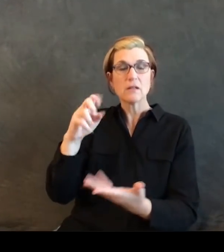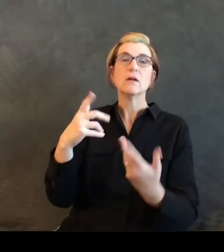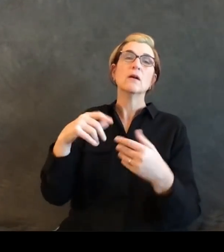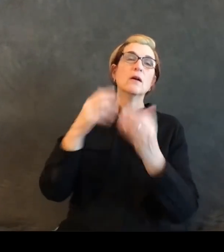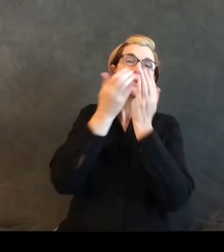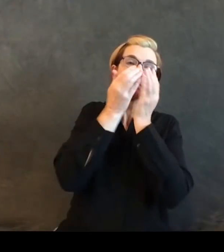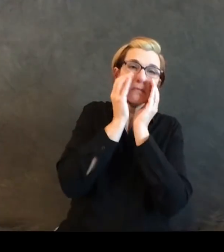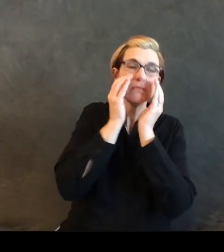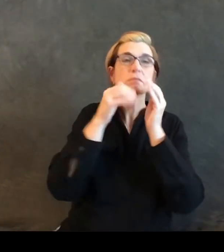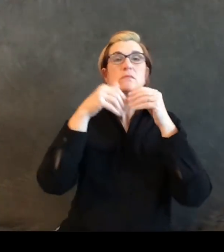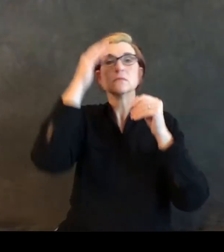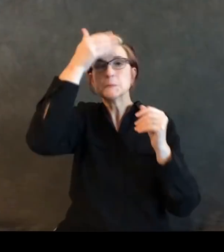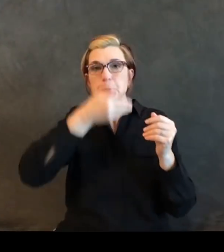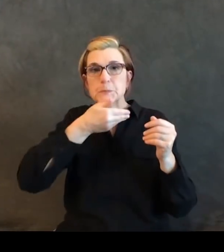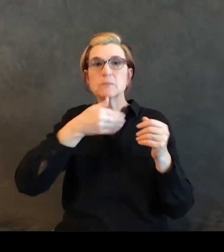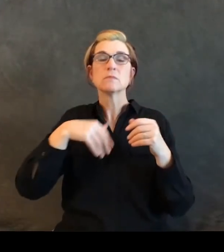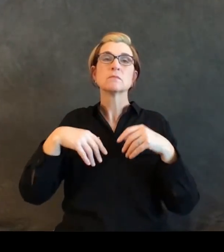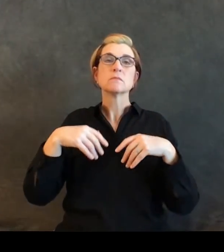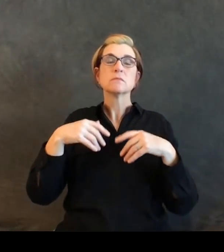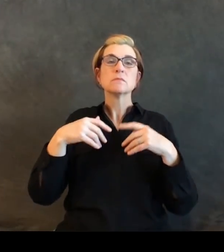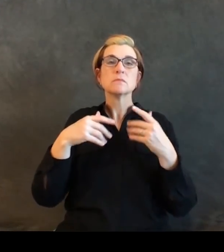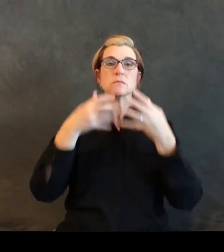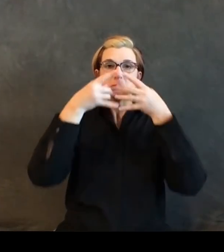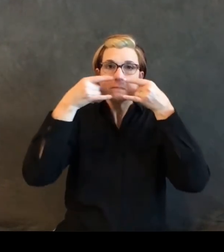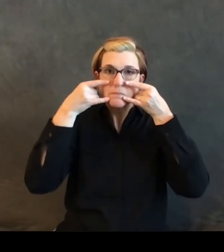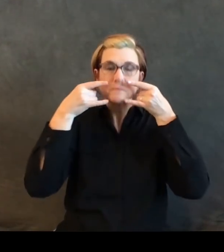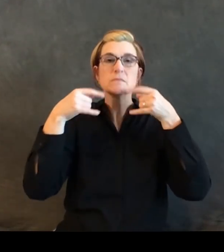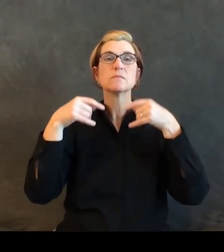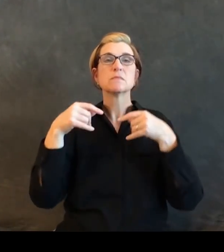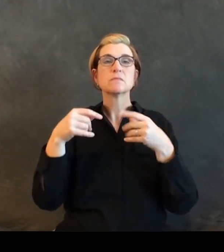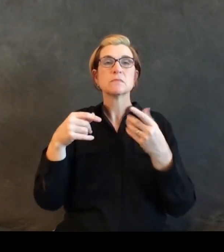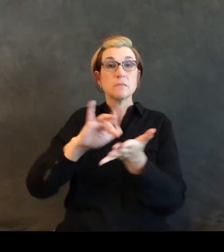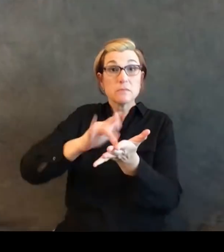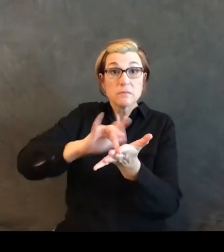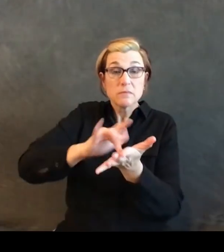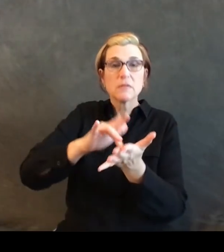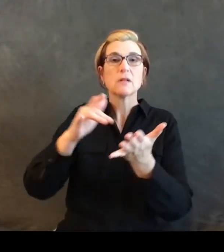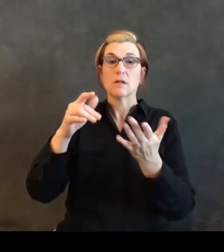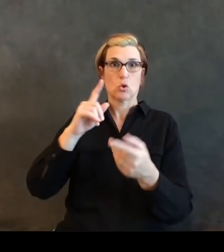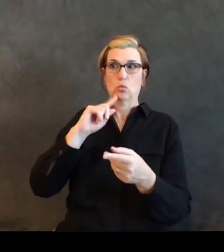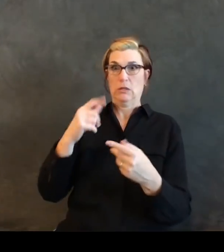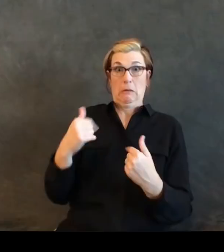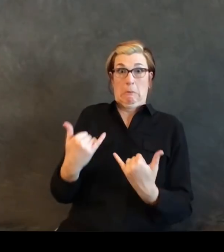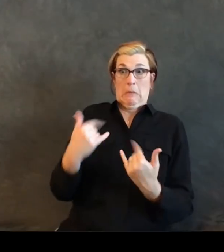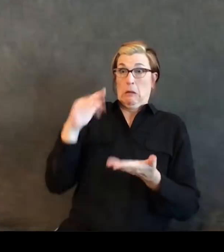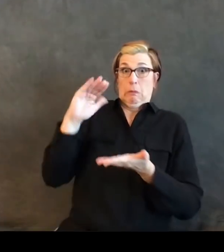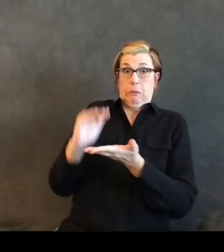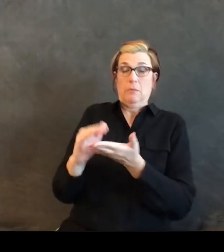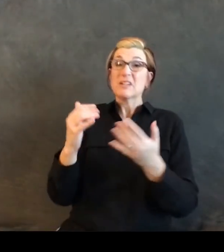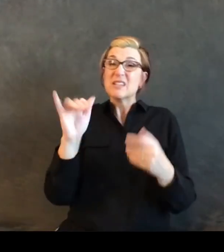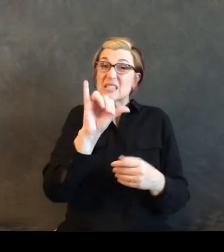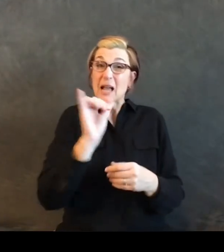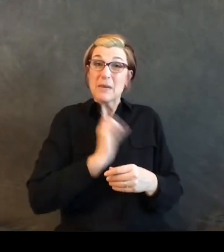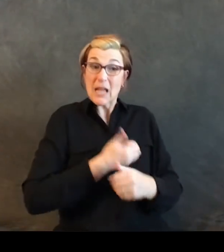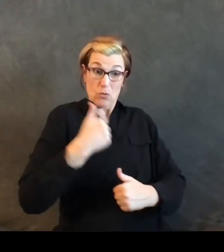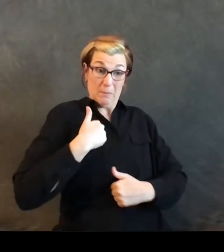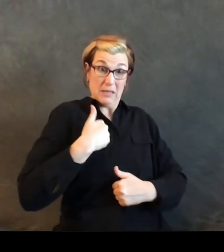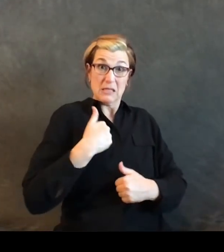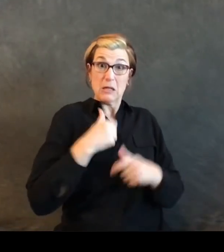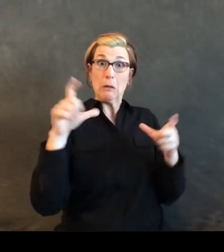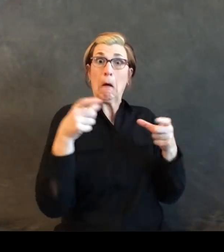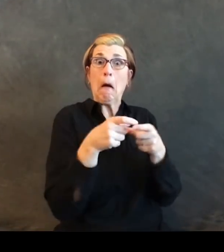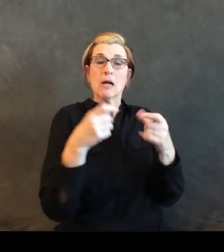you can imagine, because it was very depleted, like our military was depleted. Now we have a brand new military. Never